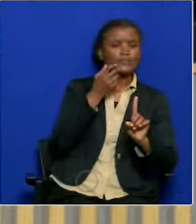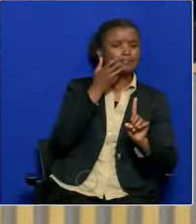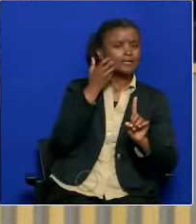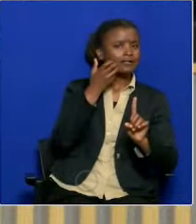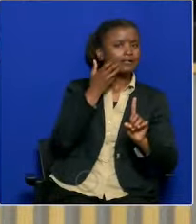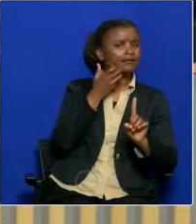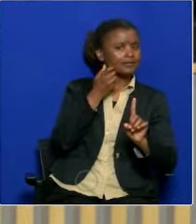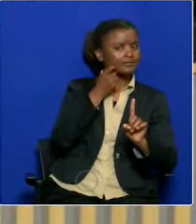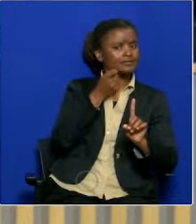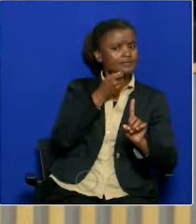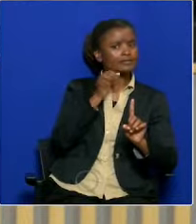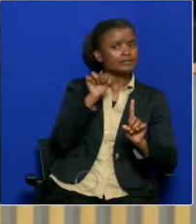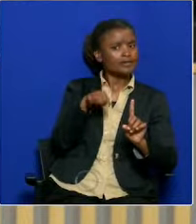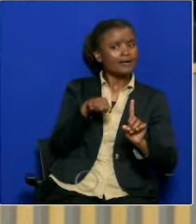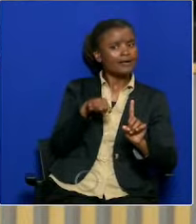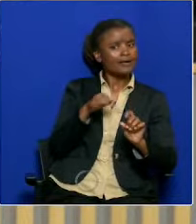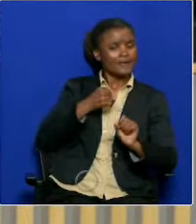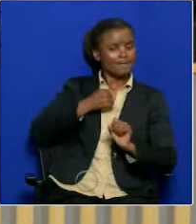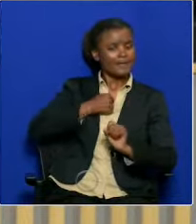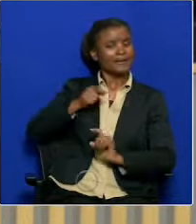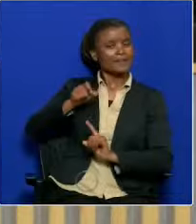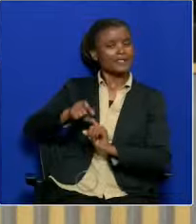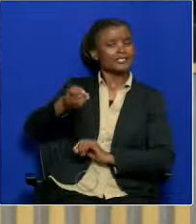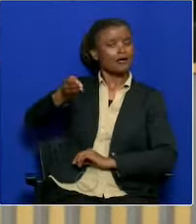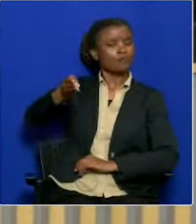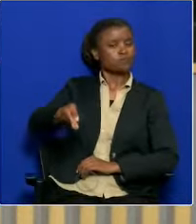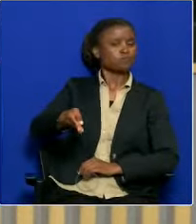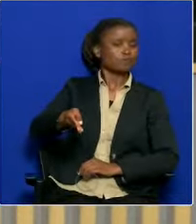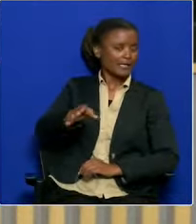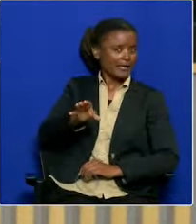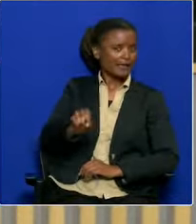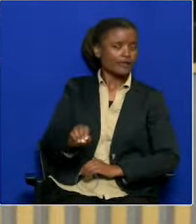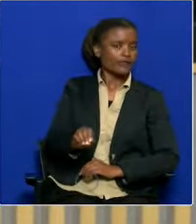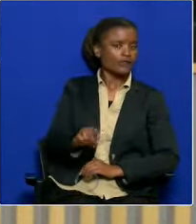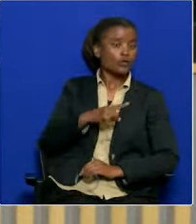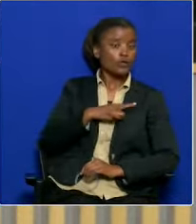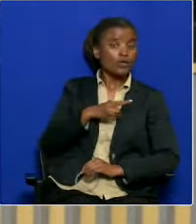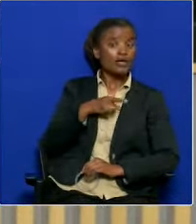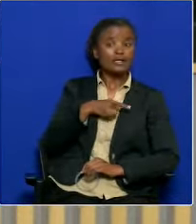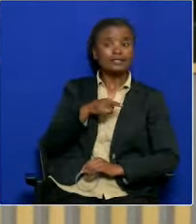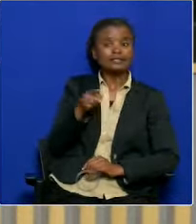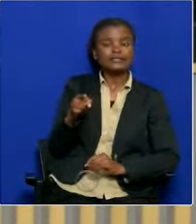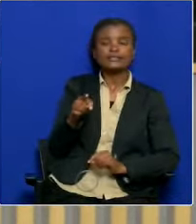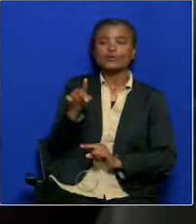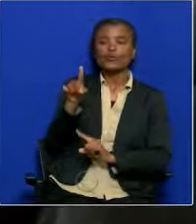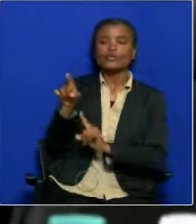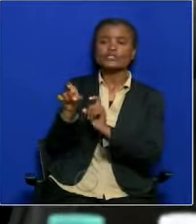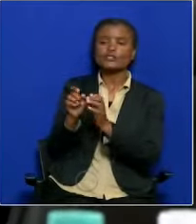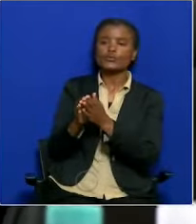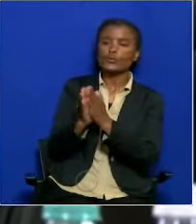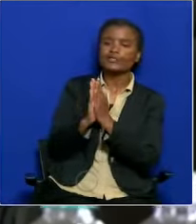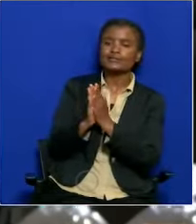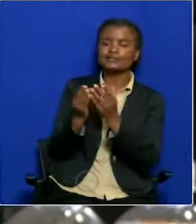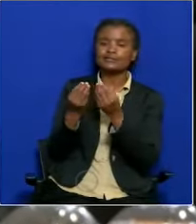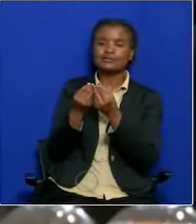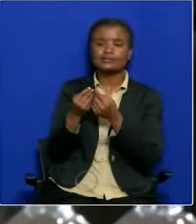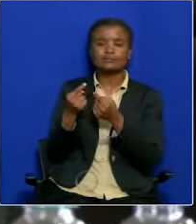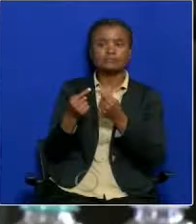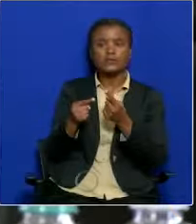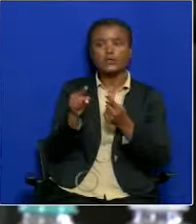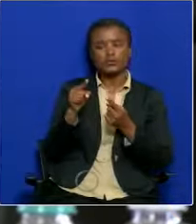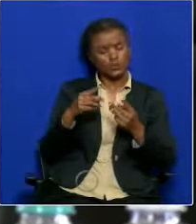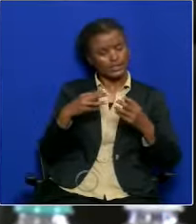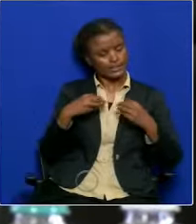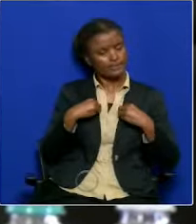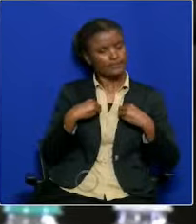because he makes requests on you, and you oblige him. You don't say to him, no, I have advised you to go to the